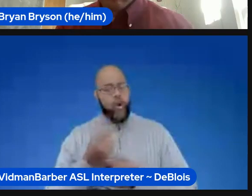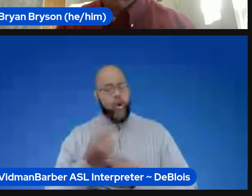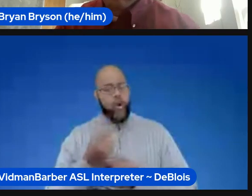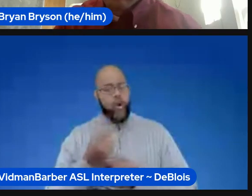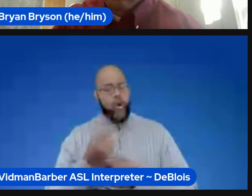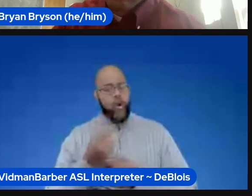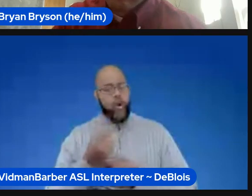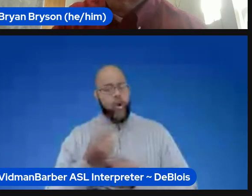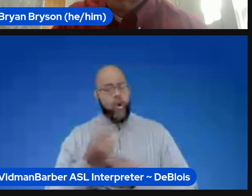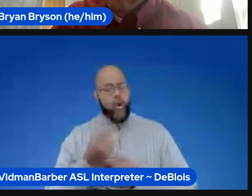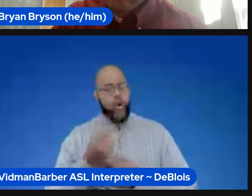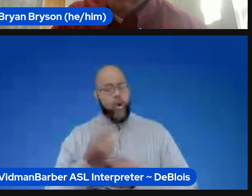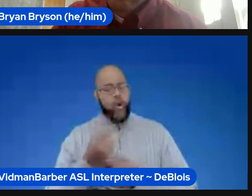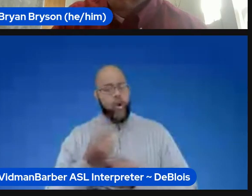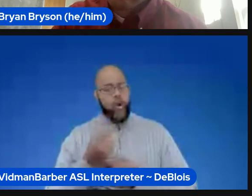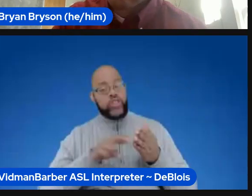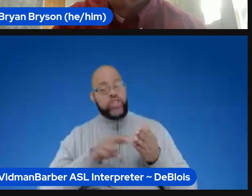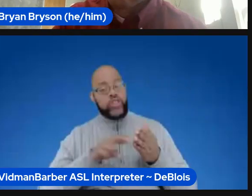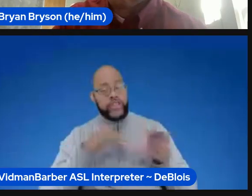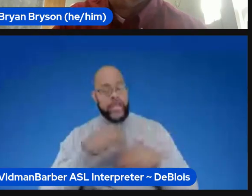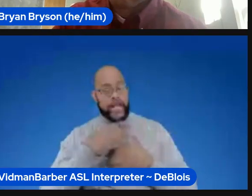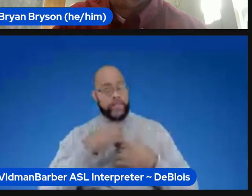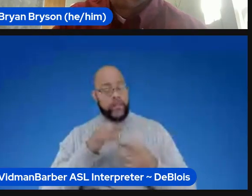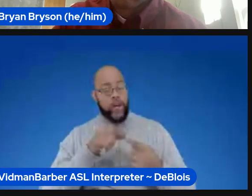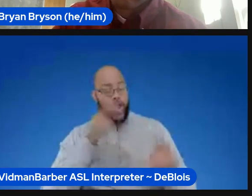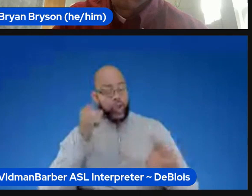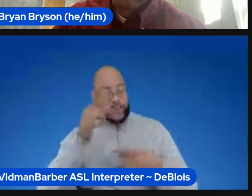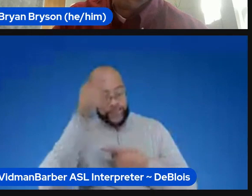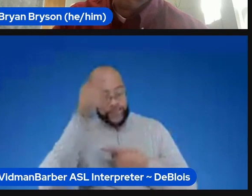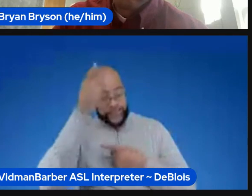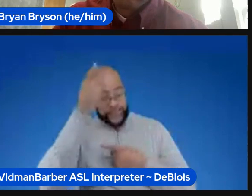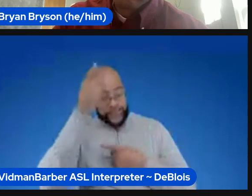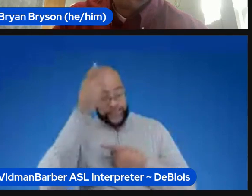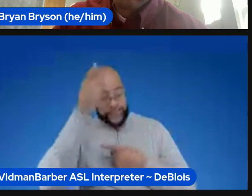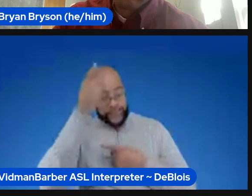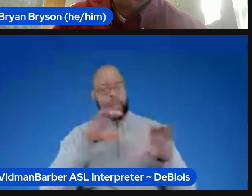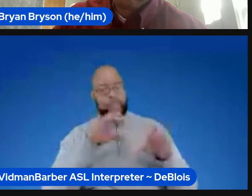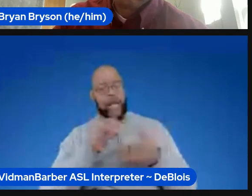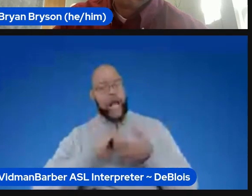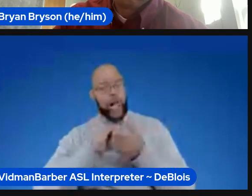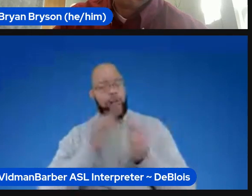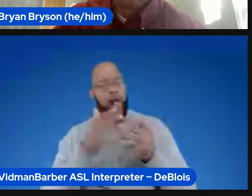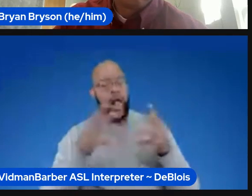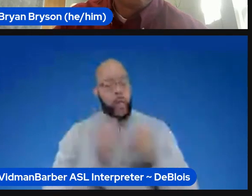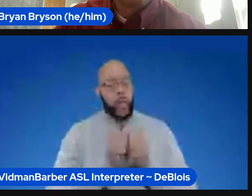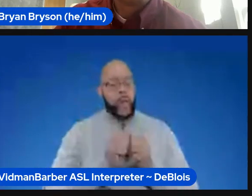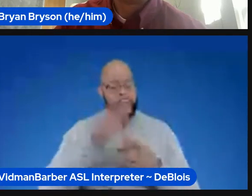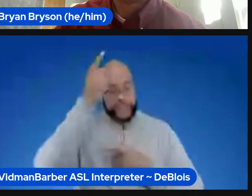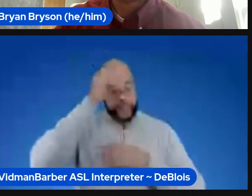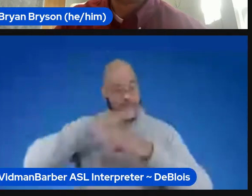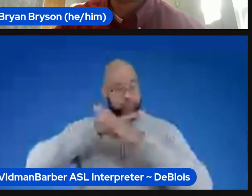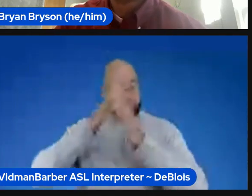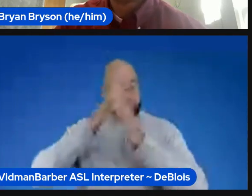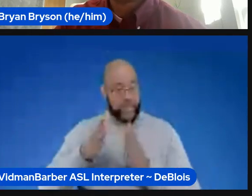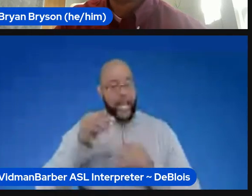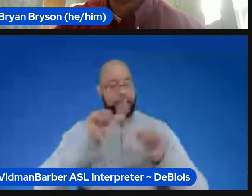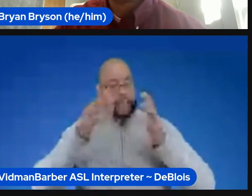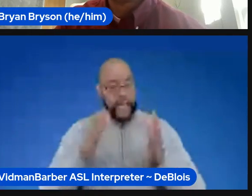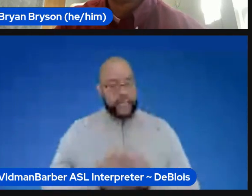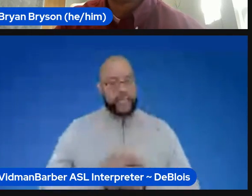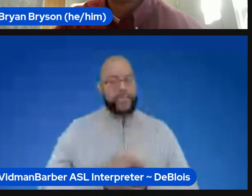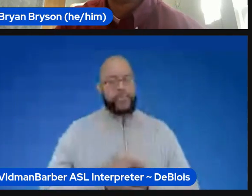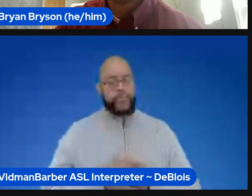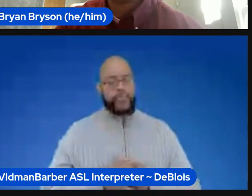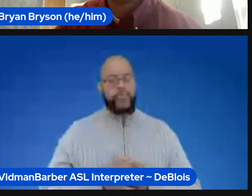this research that I did in asthma and allergic disease in particular, we did collaborate a lot with immunologists and basic scientists